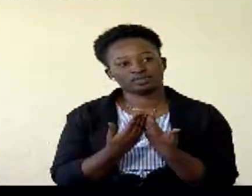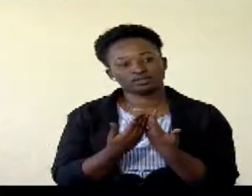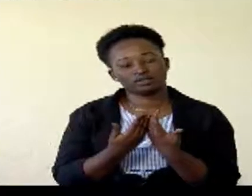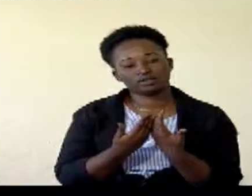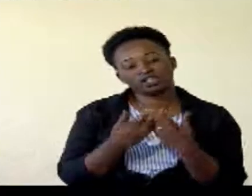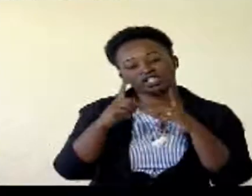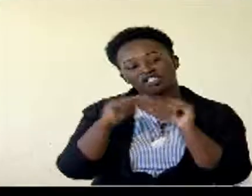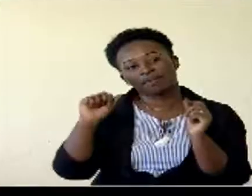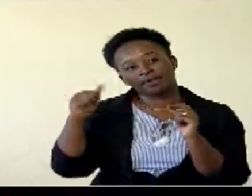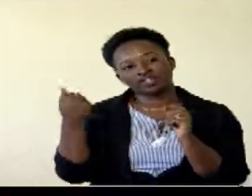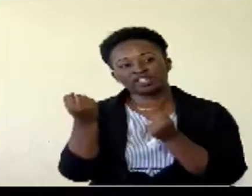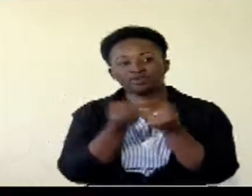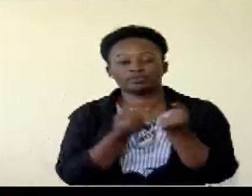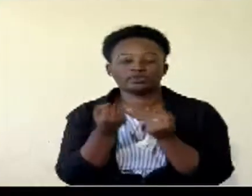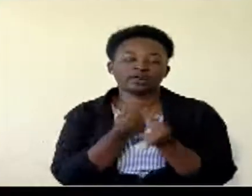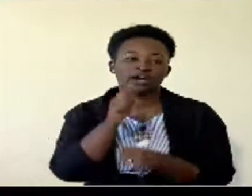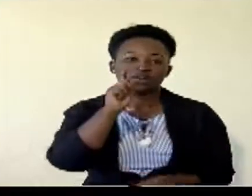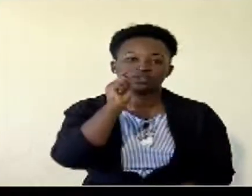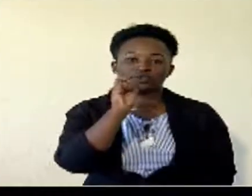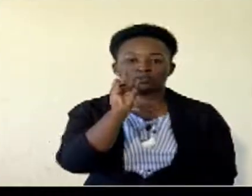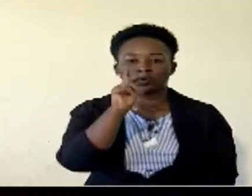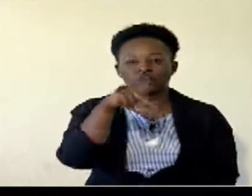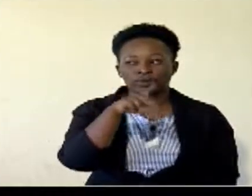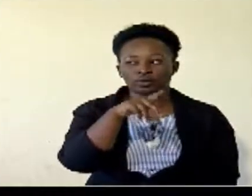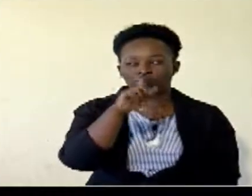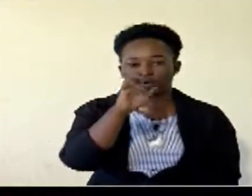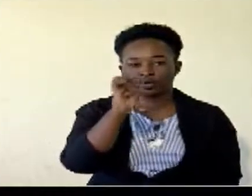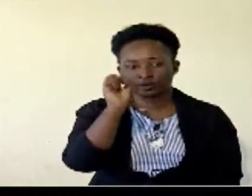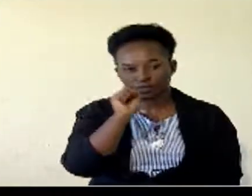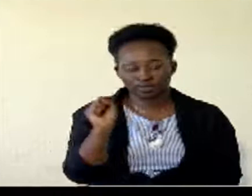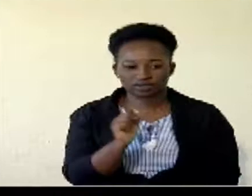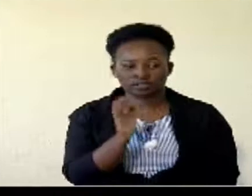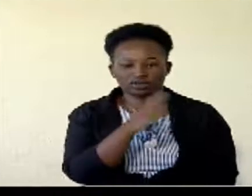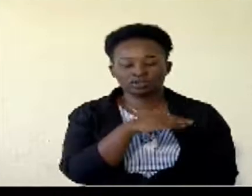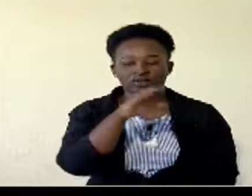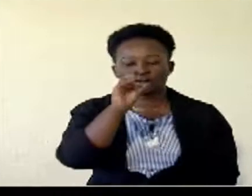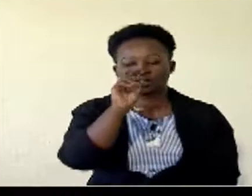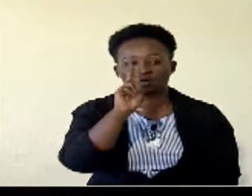is the car topples over. Okay?